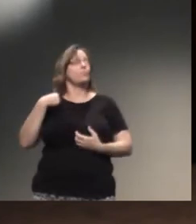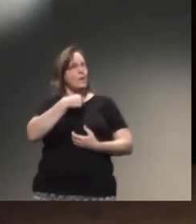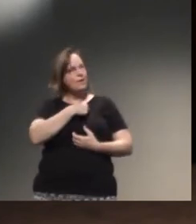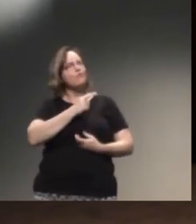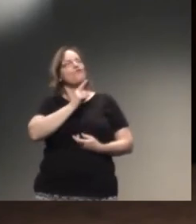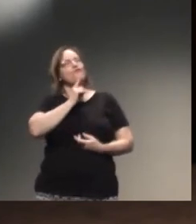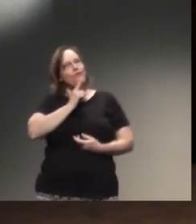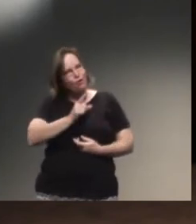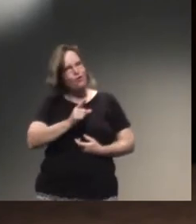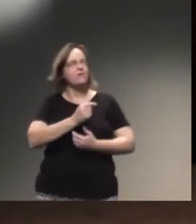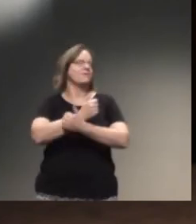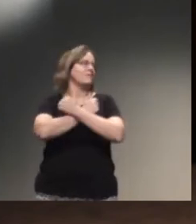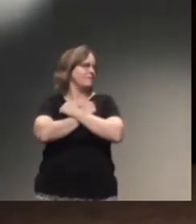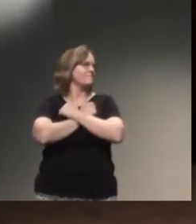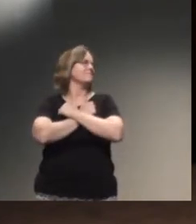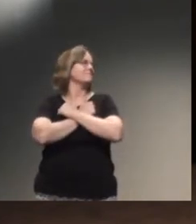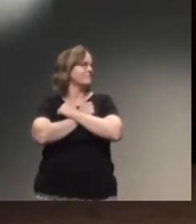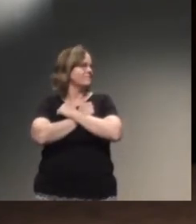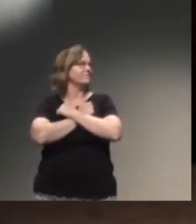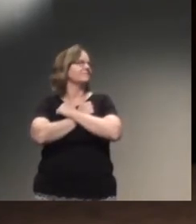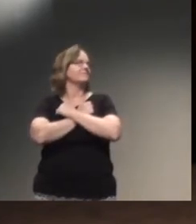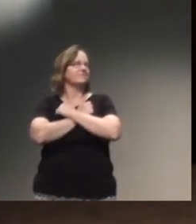And with that love comes